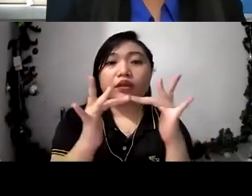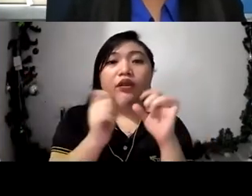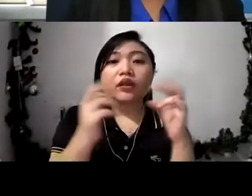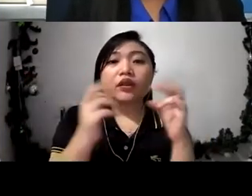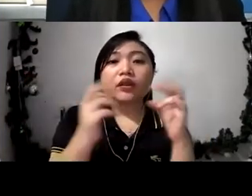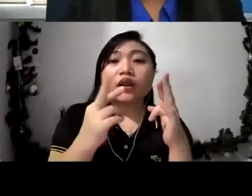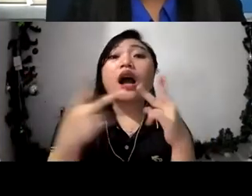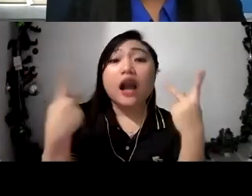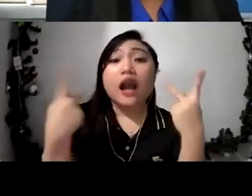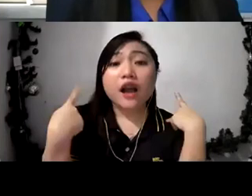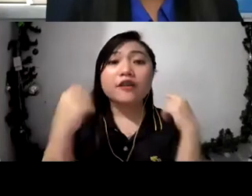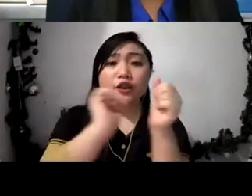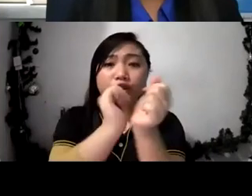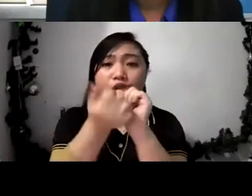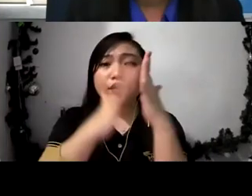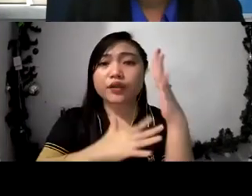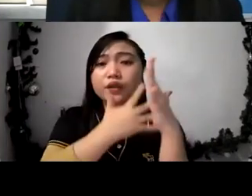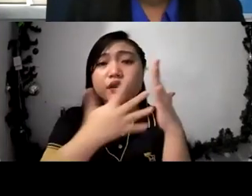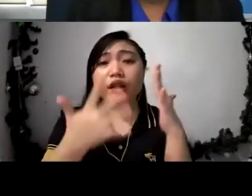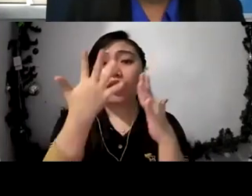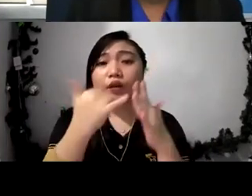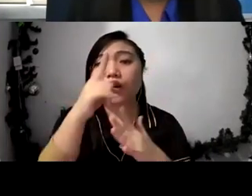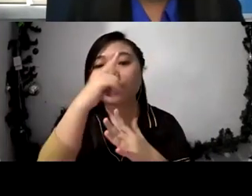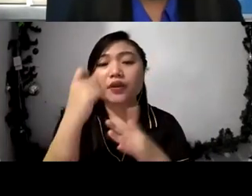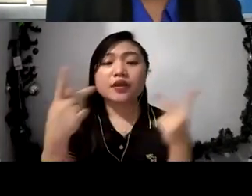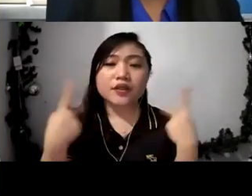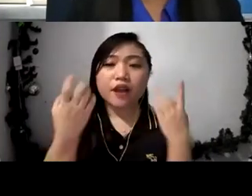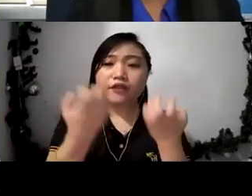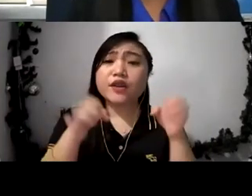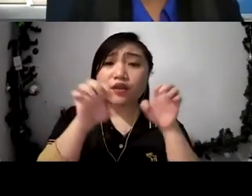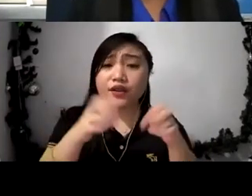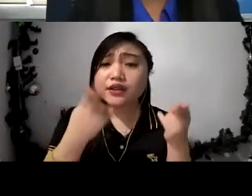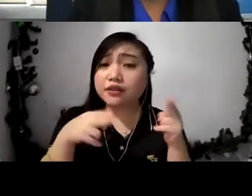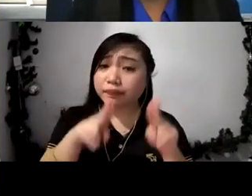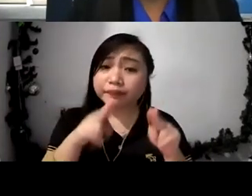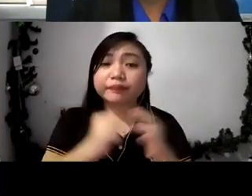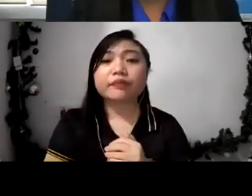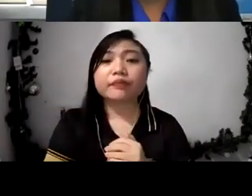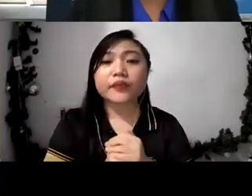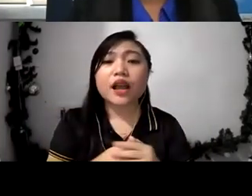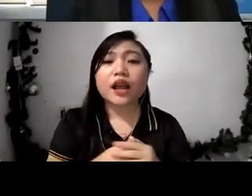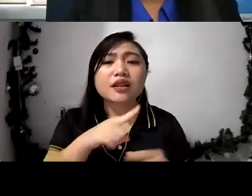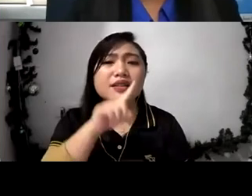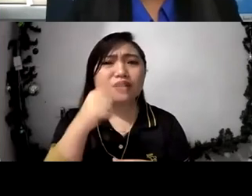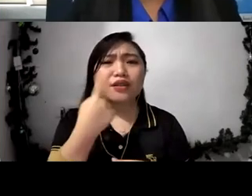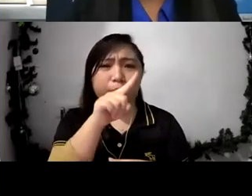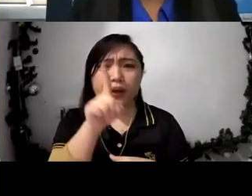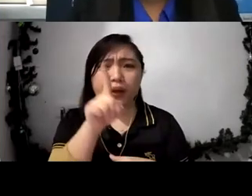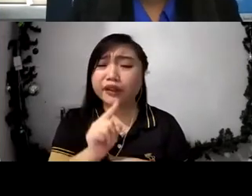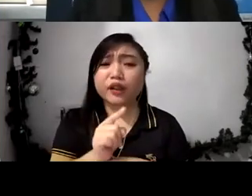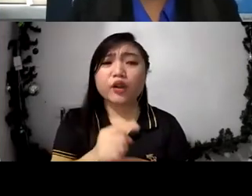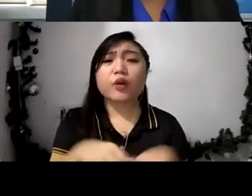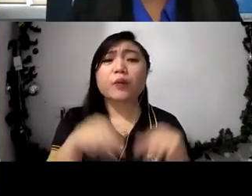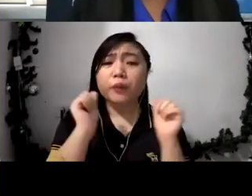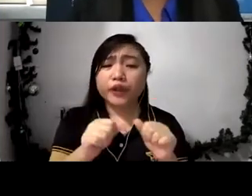schedule due to unforeseen events. So sa mga nagtatanong po, you can